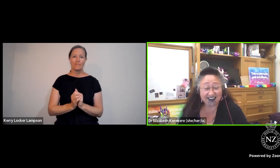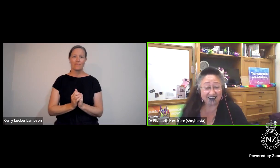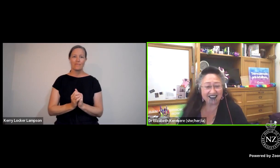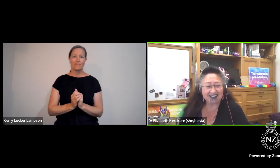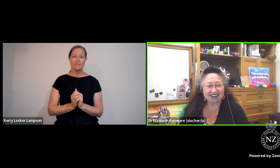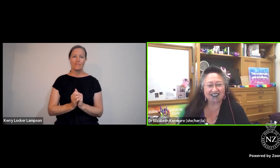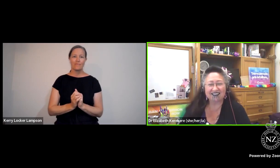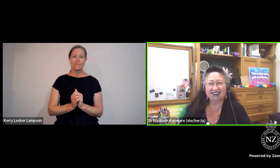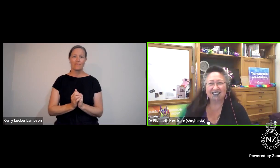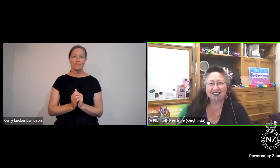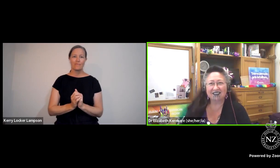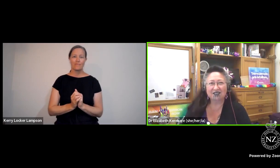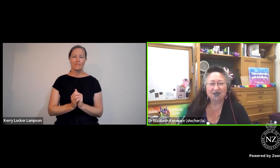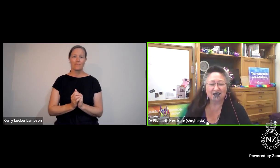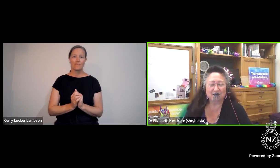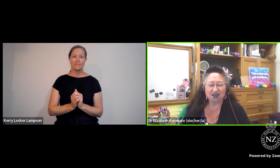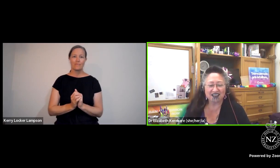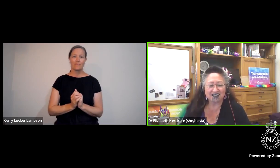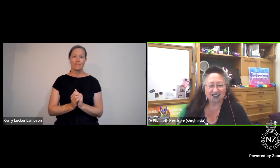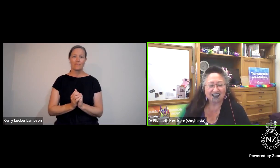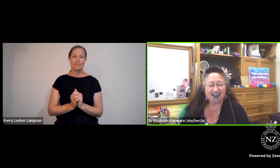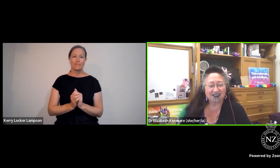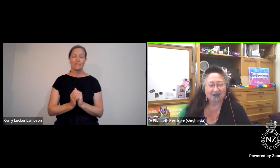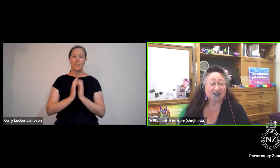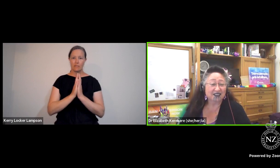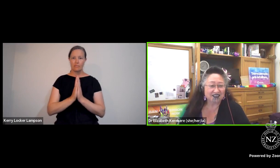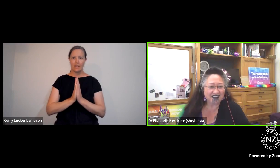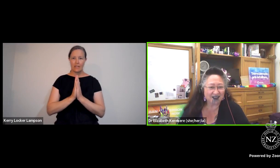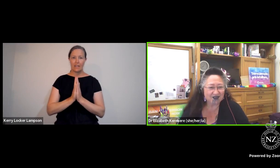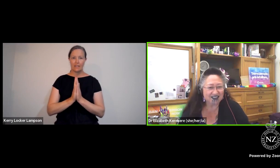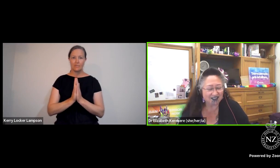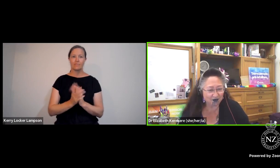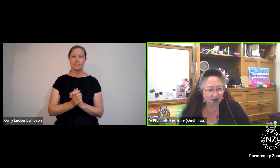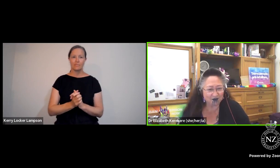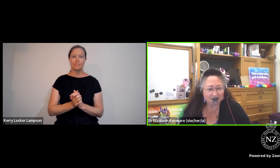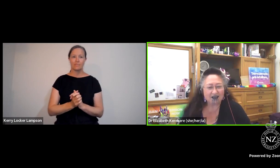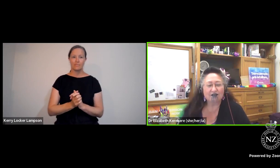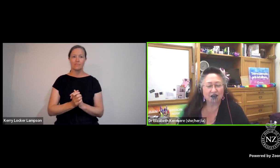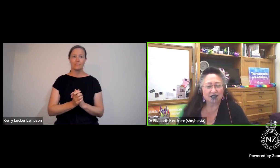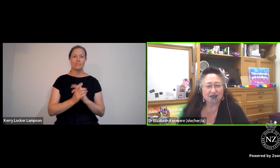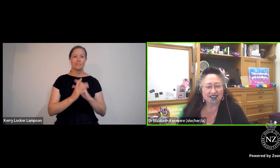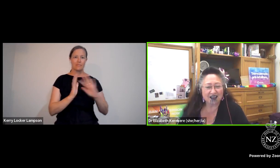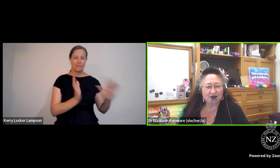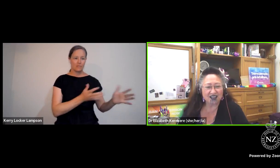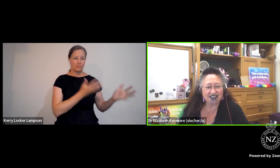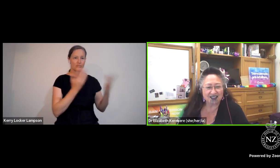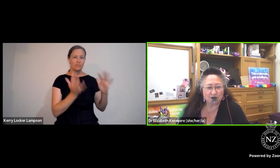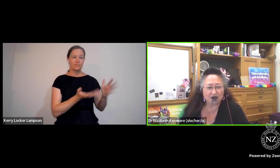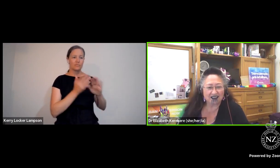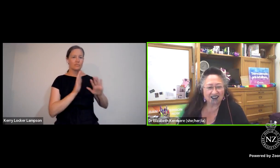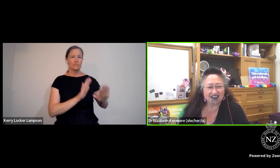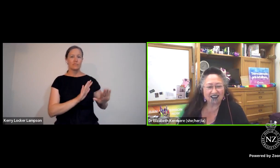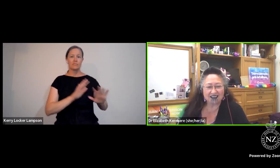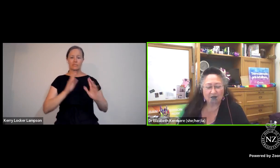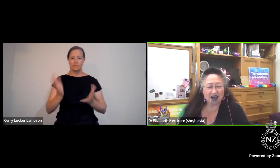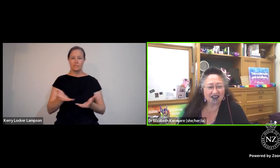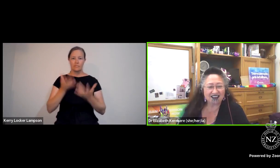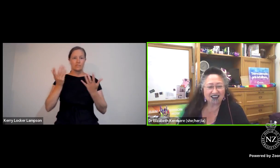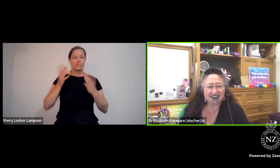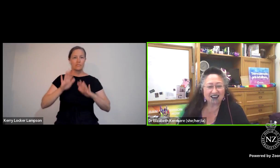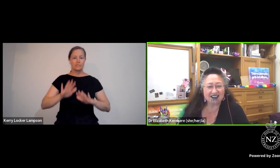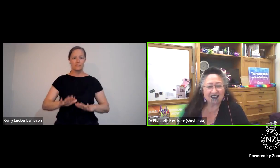He karakia kia tau te mauri. Whakataka te hau ki te uru. Whakataka te hau ki te tonga. Kia